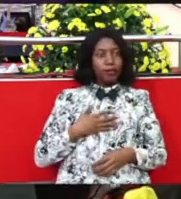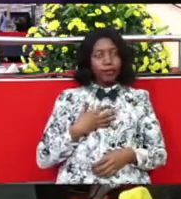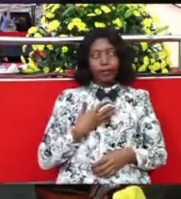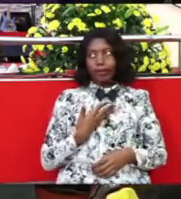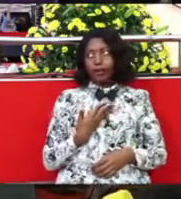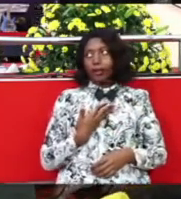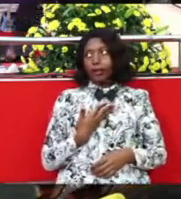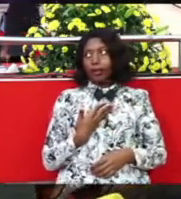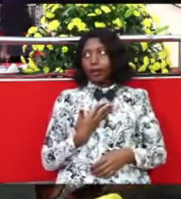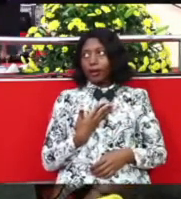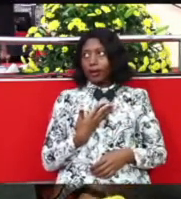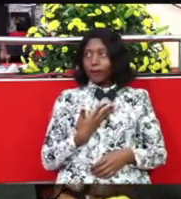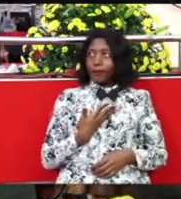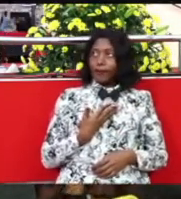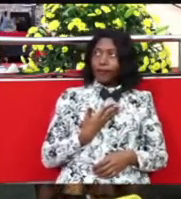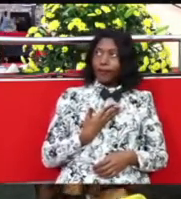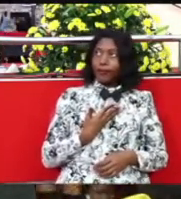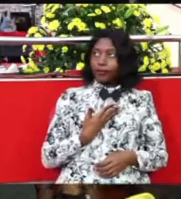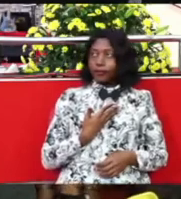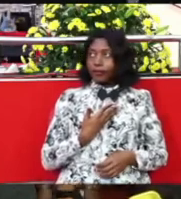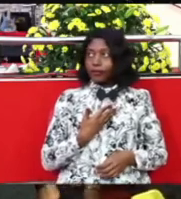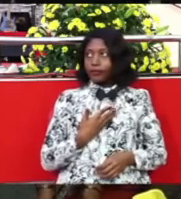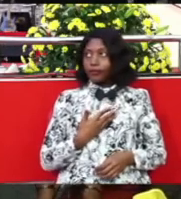heart. Let me be a